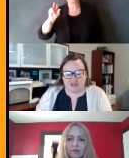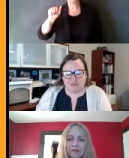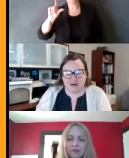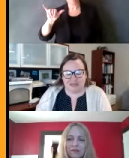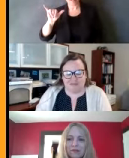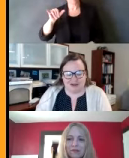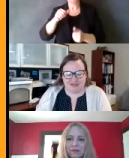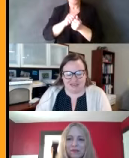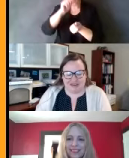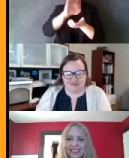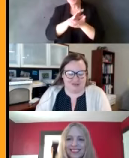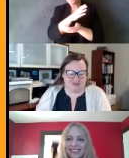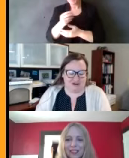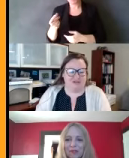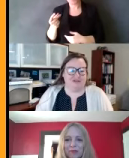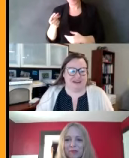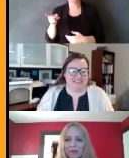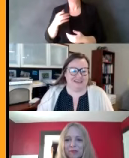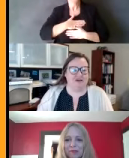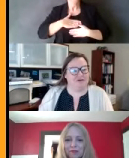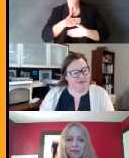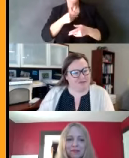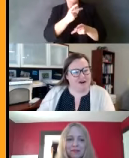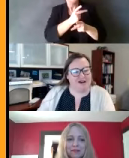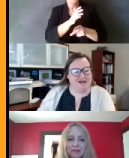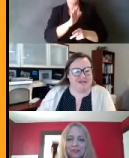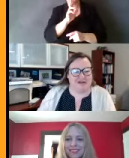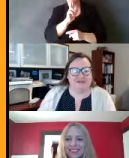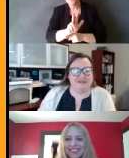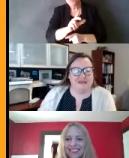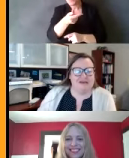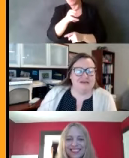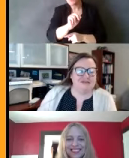and enjoys part-time caretaking of her 3-year-old grandson who keeps her on her